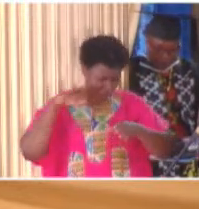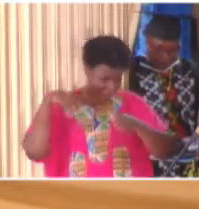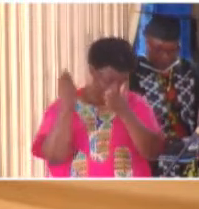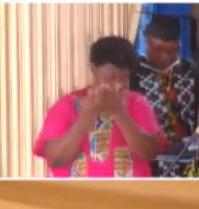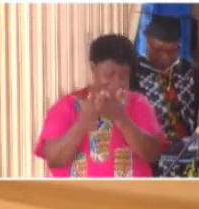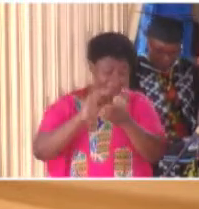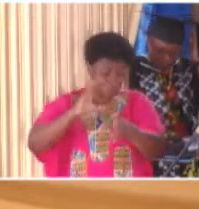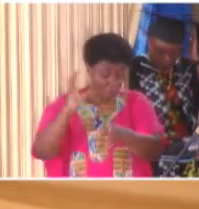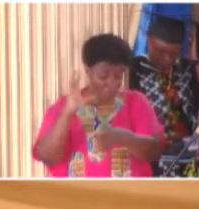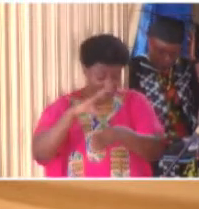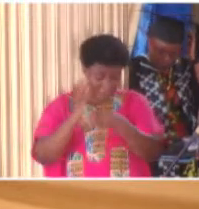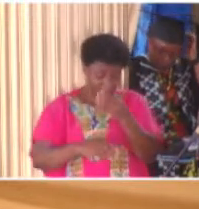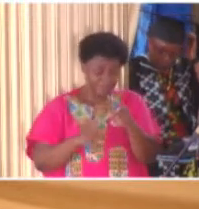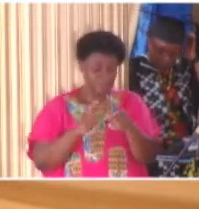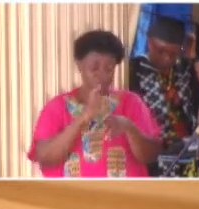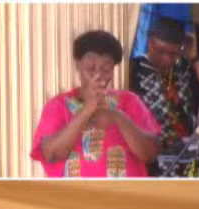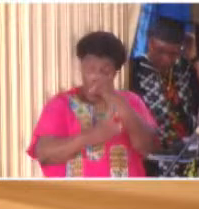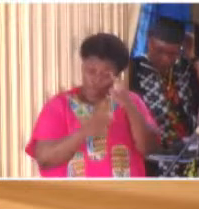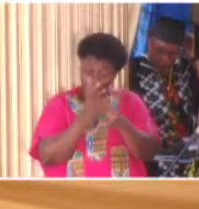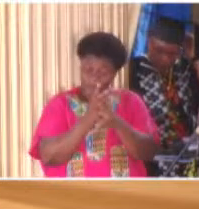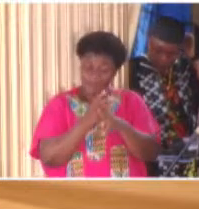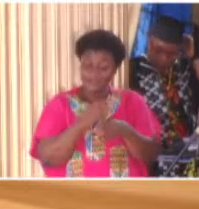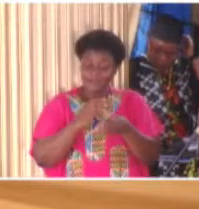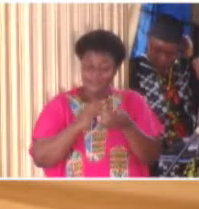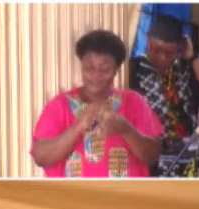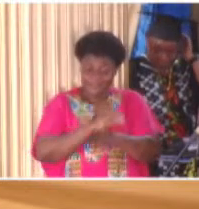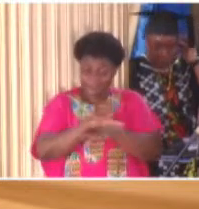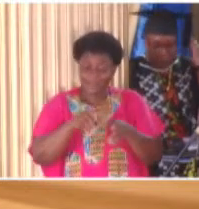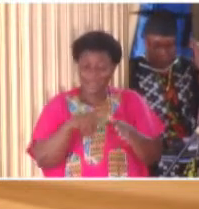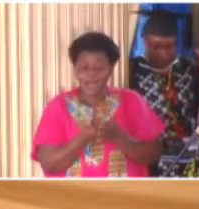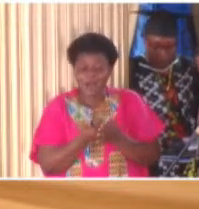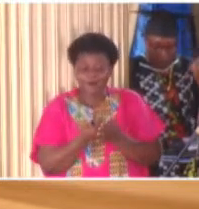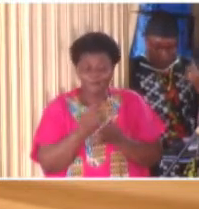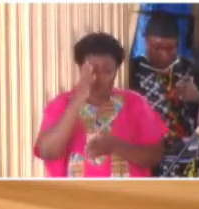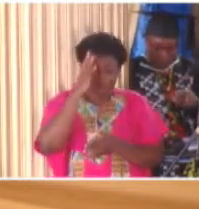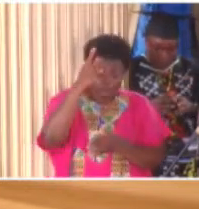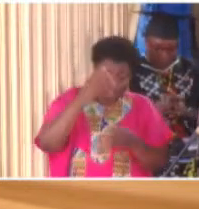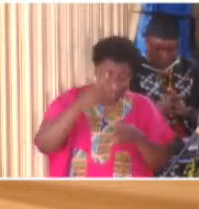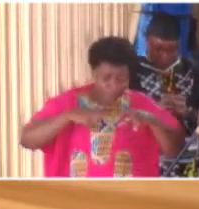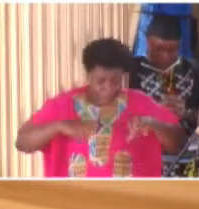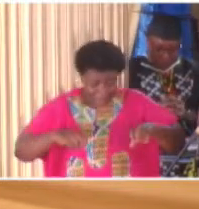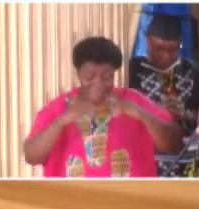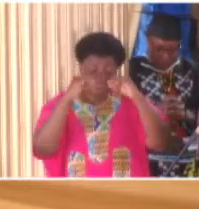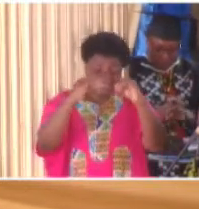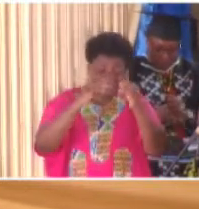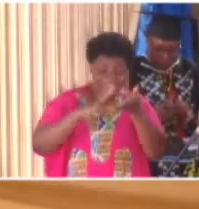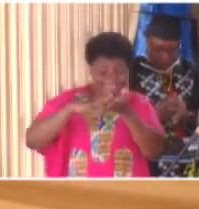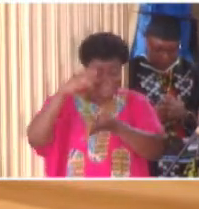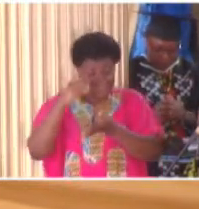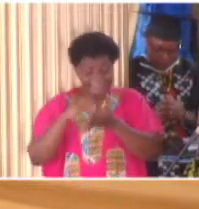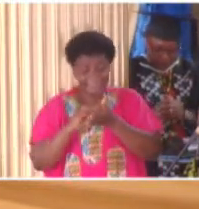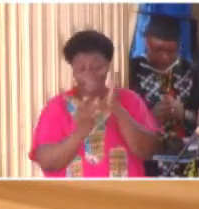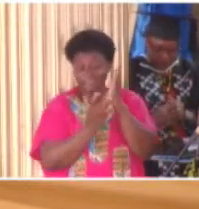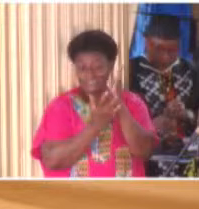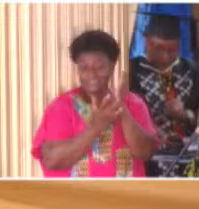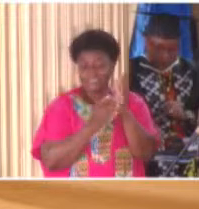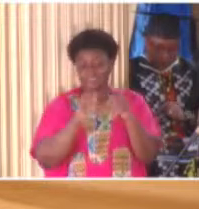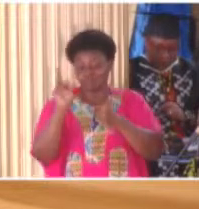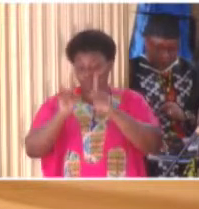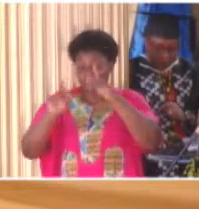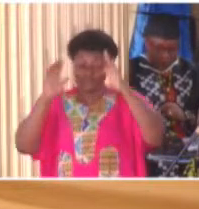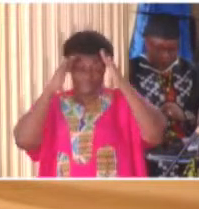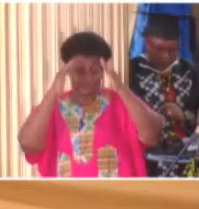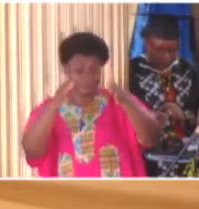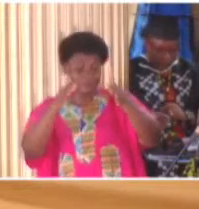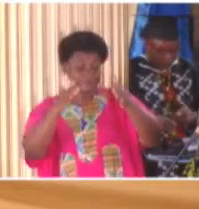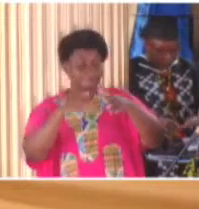through innovative research, teaching and learning, using a technology-driven and people-centered approach. Our